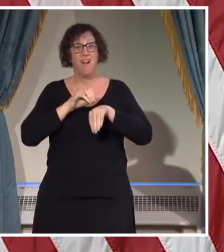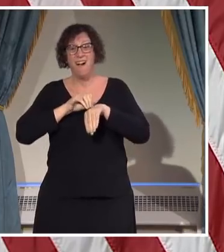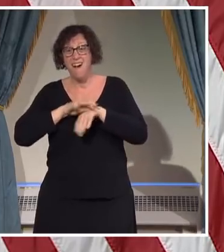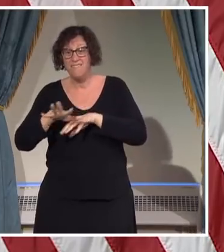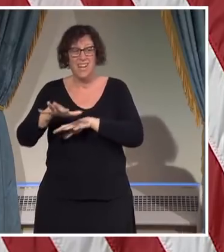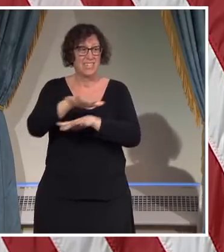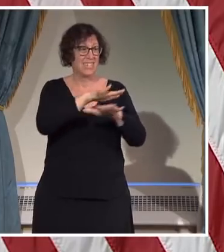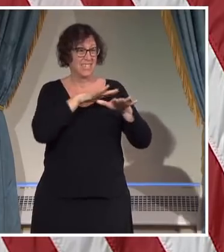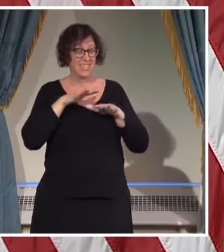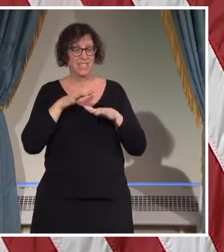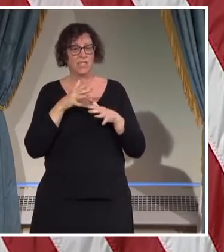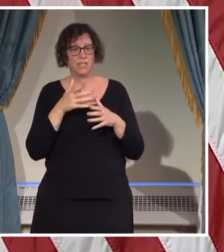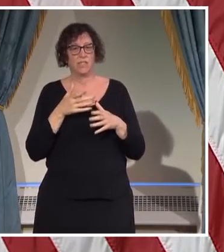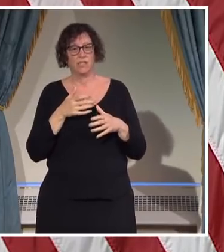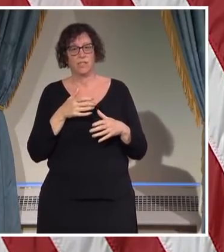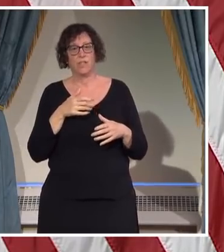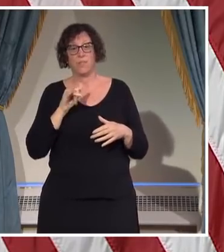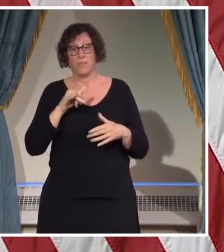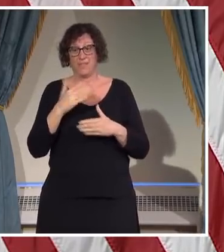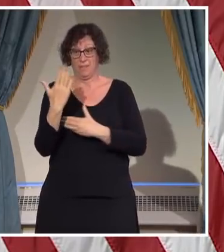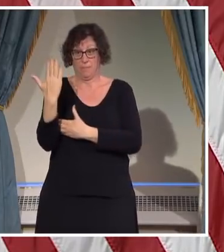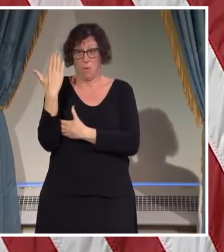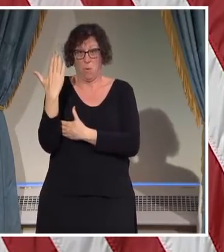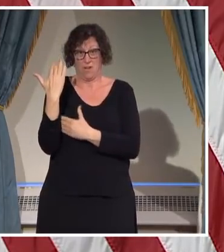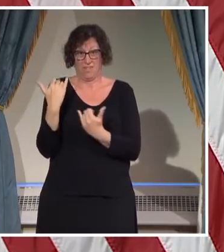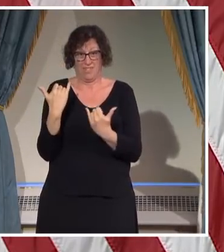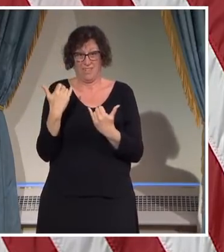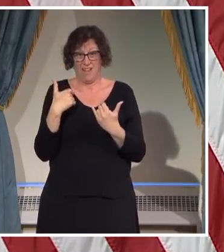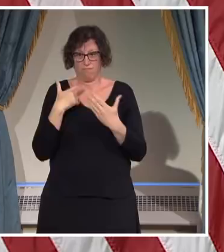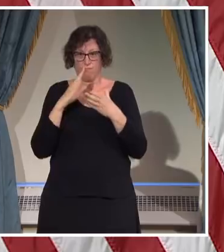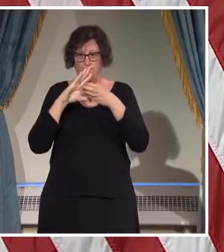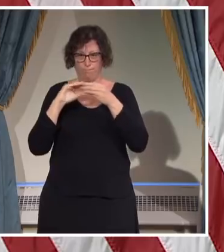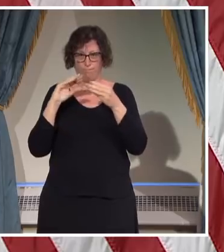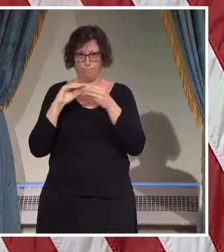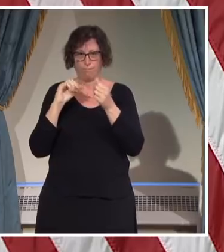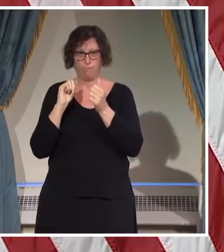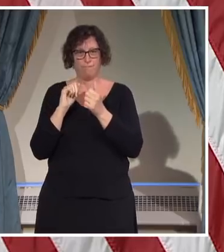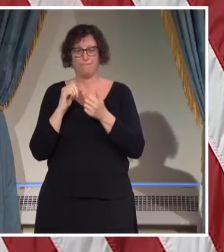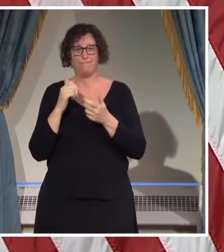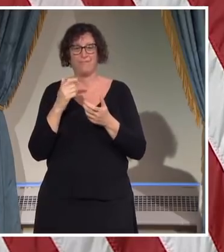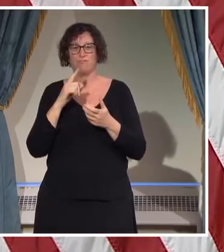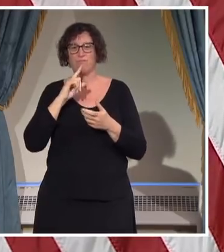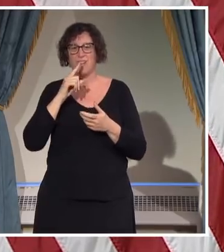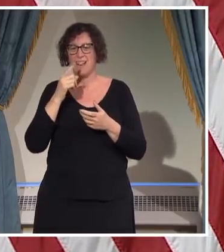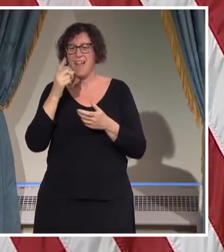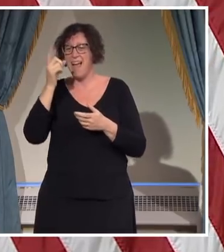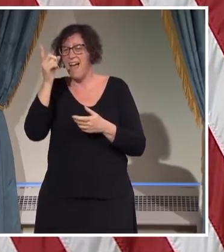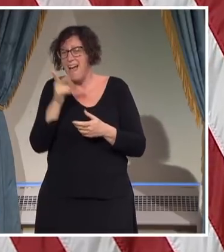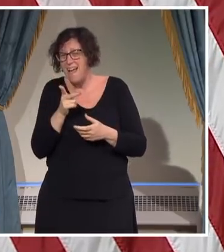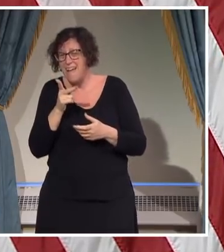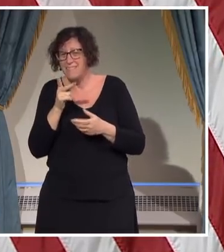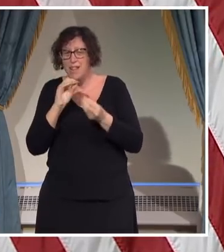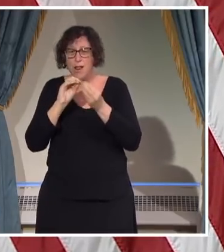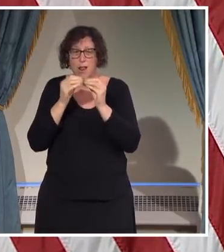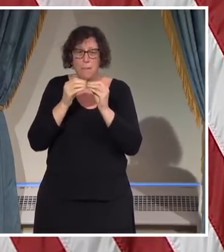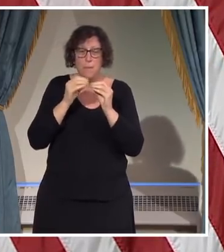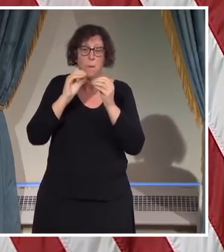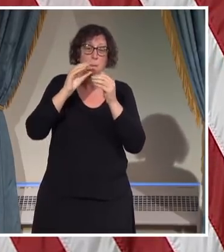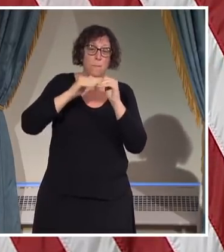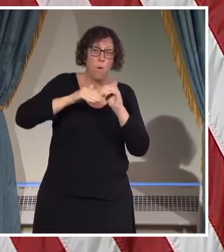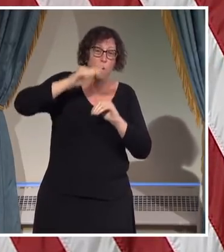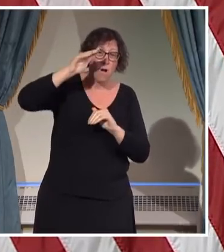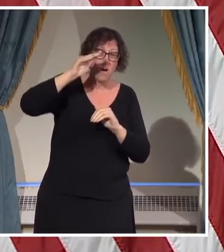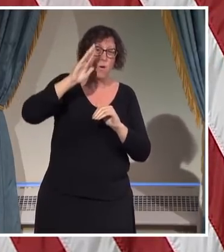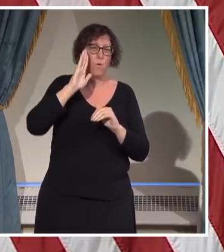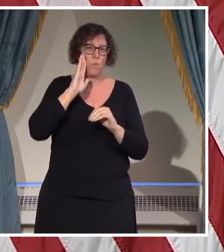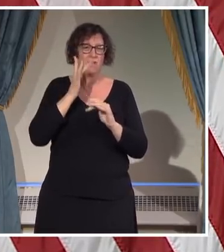anticipate that half of all of us or more could be infected. Although, again, thank God, most New Yorkers who are